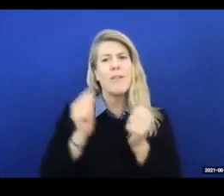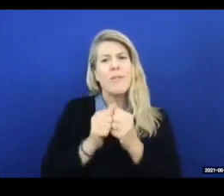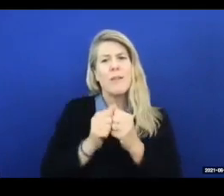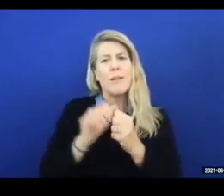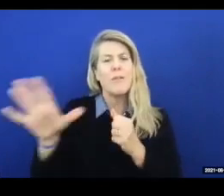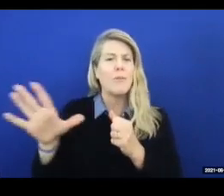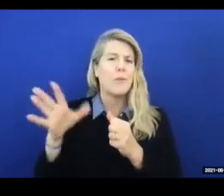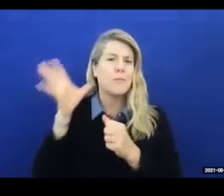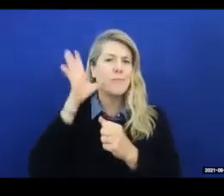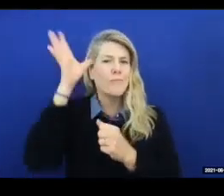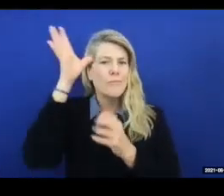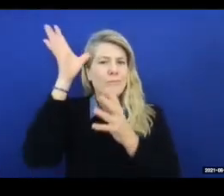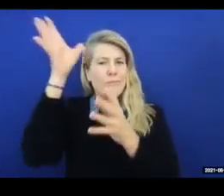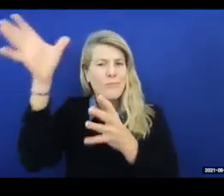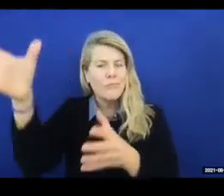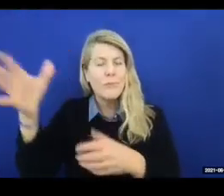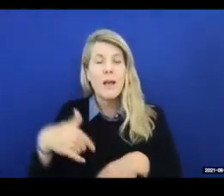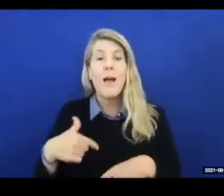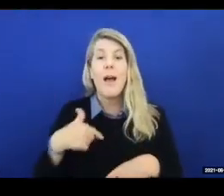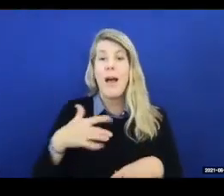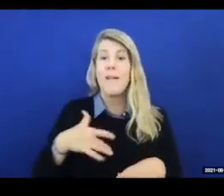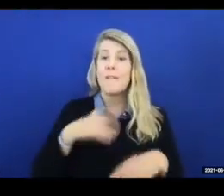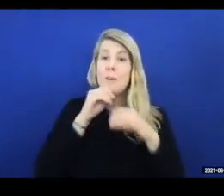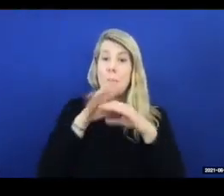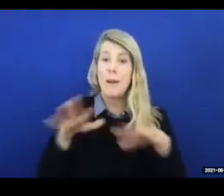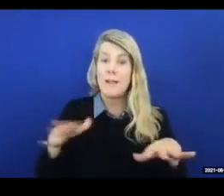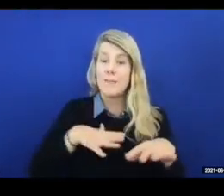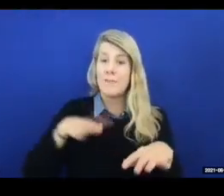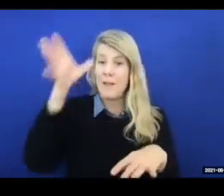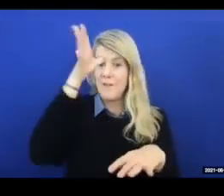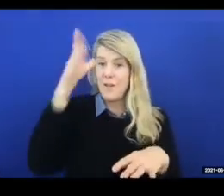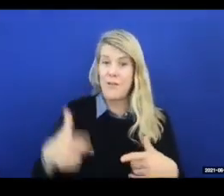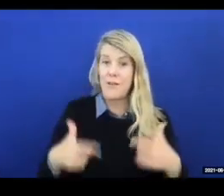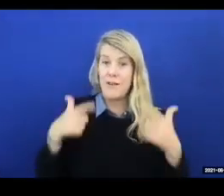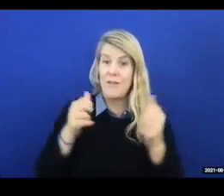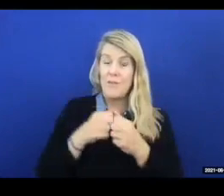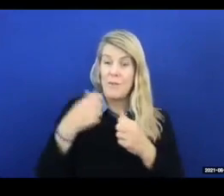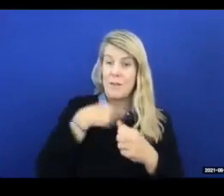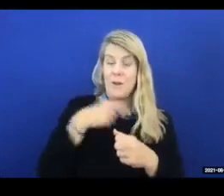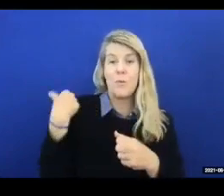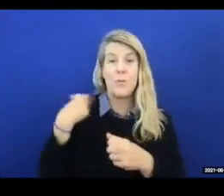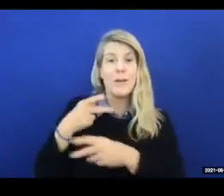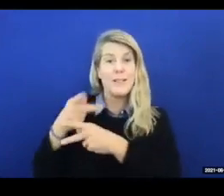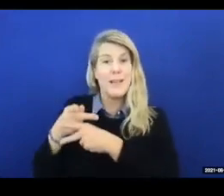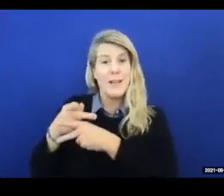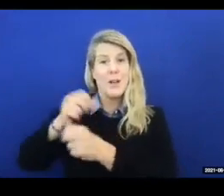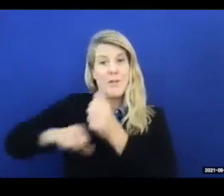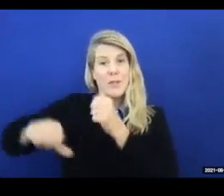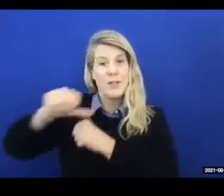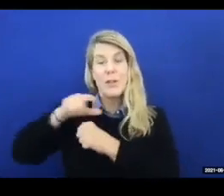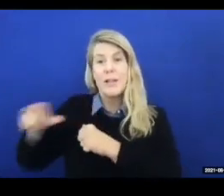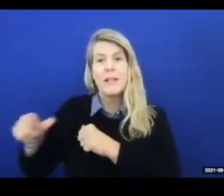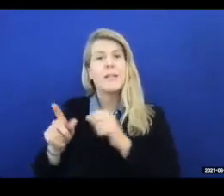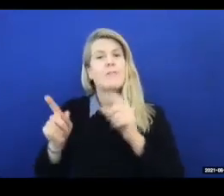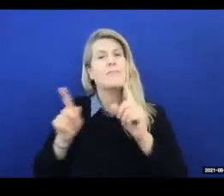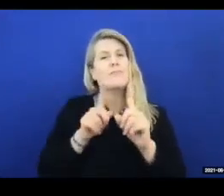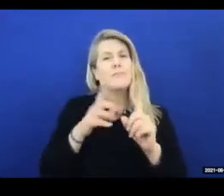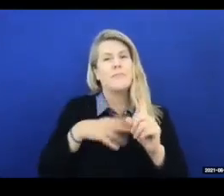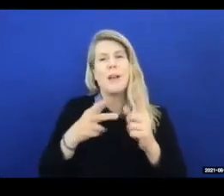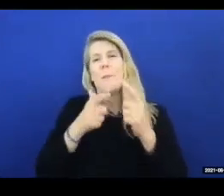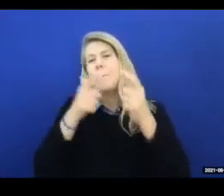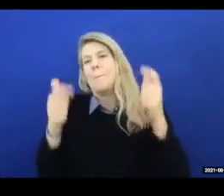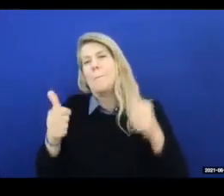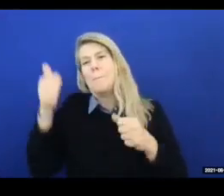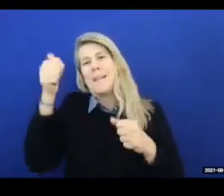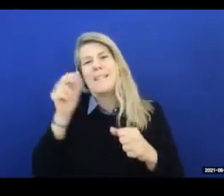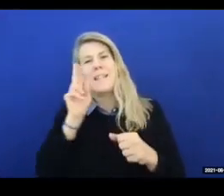family members. I am blessed that my father lives with me and that we take care of each other. He continues to be my biggest